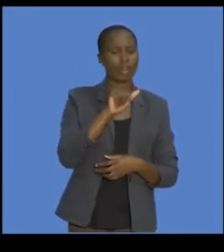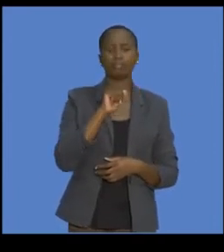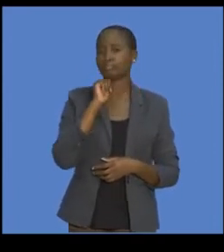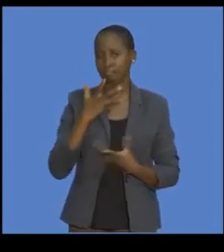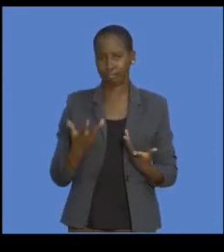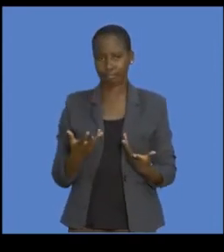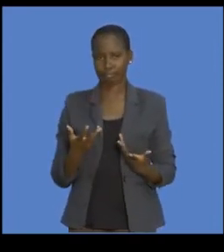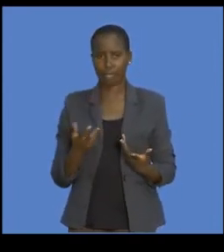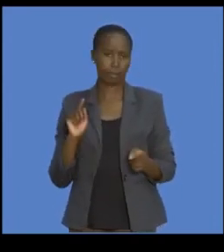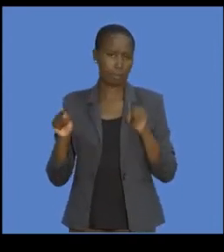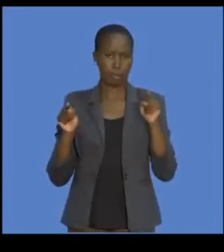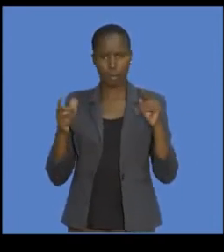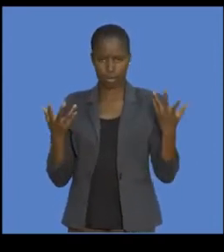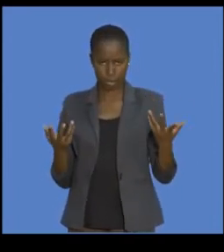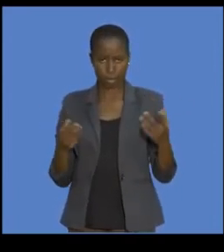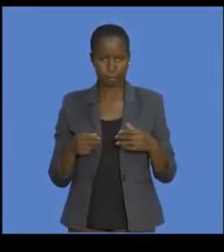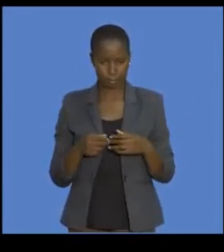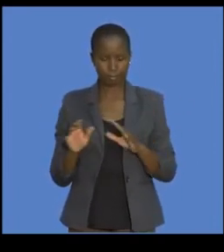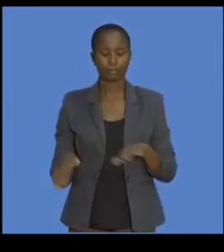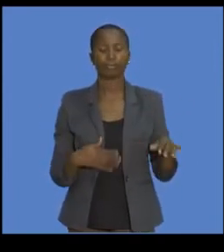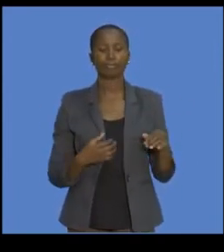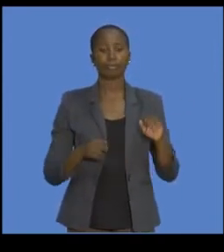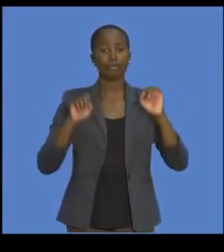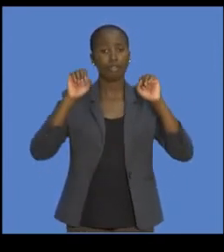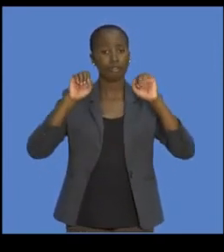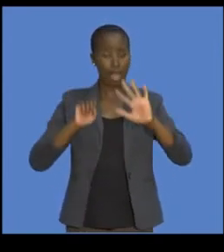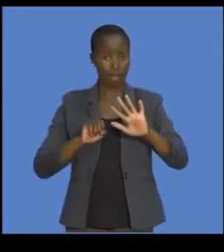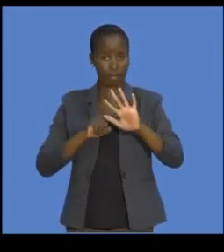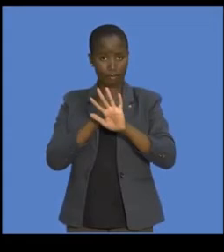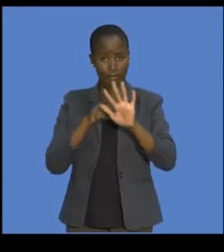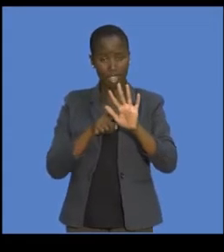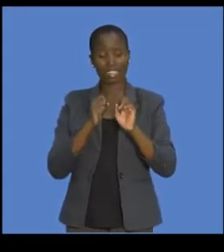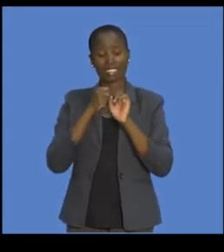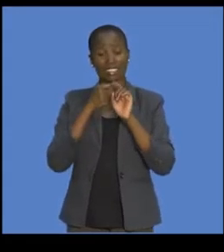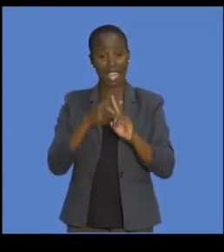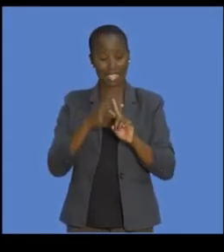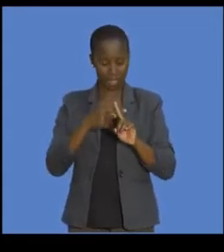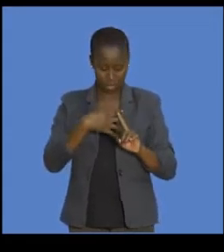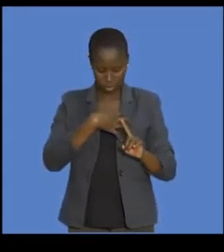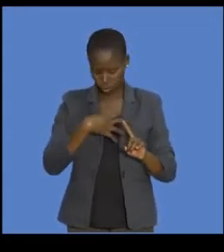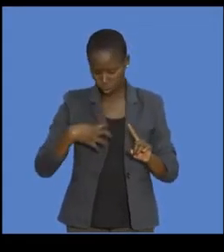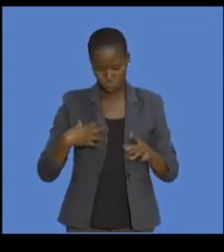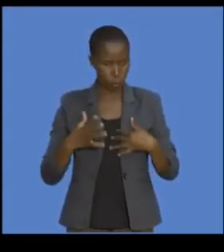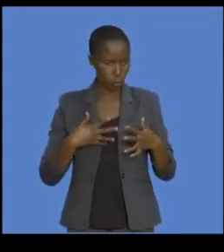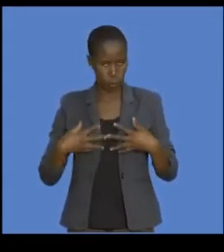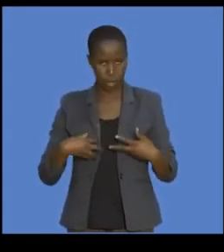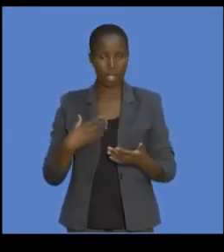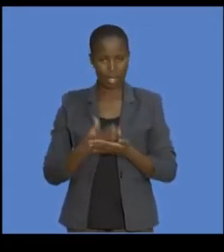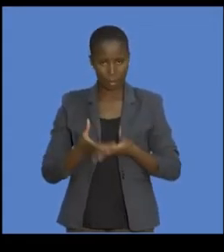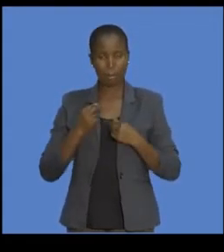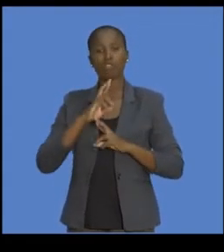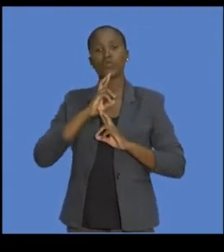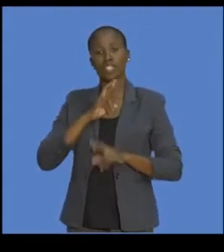endocrine hormone. Step 5 would be that the target organ responds to that change. So we say that that's